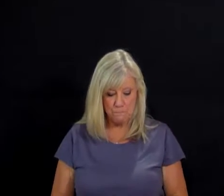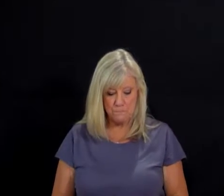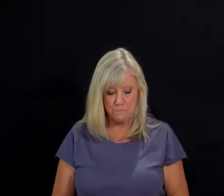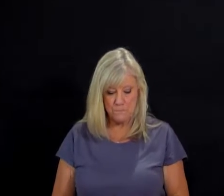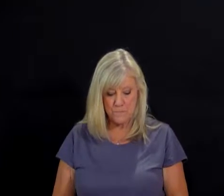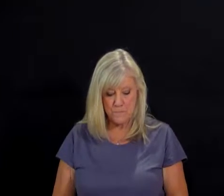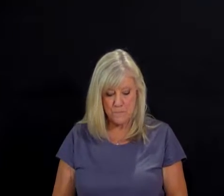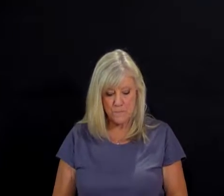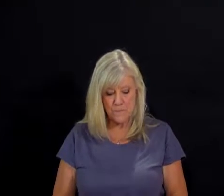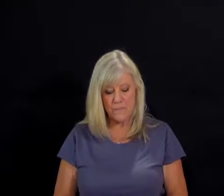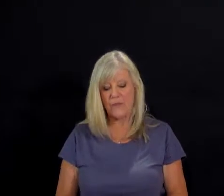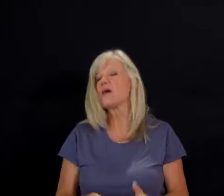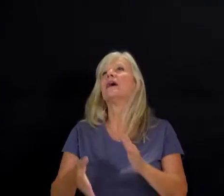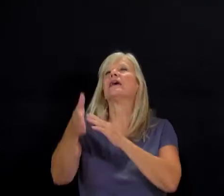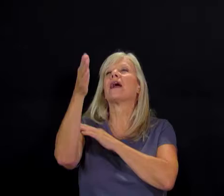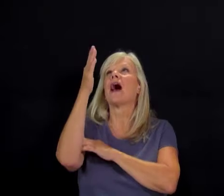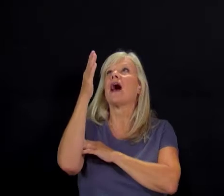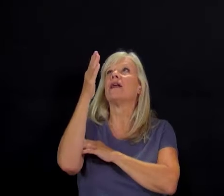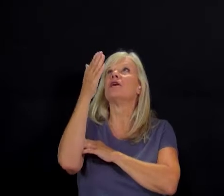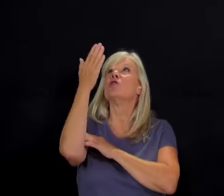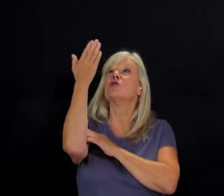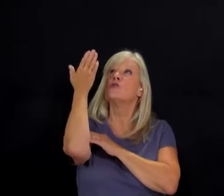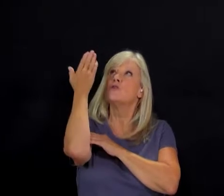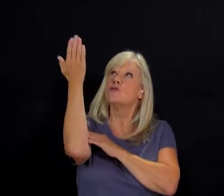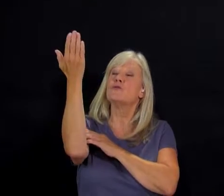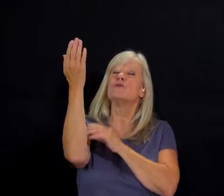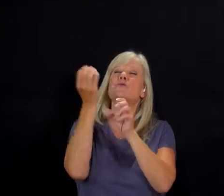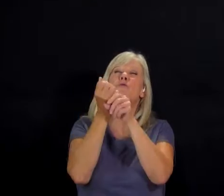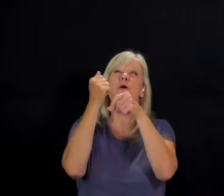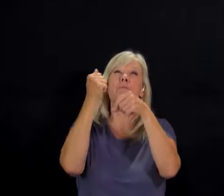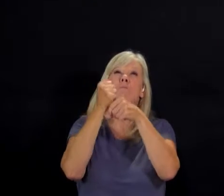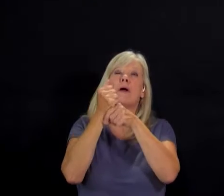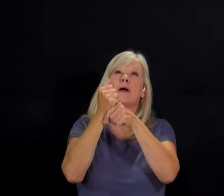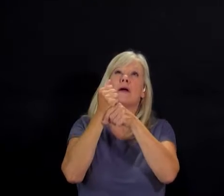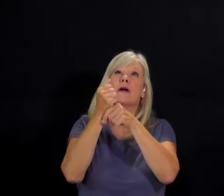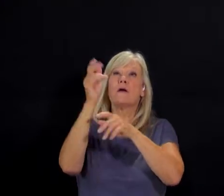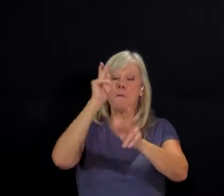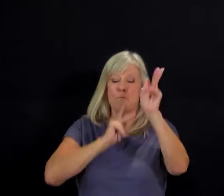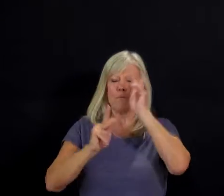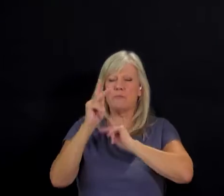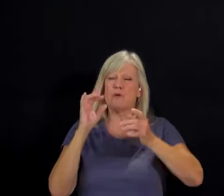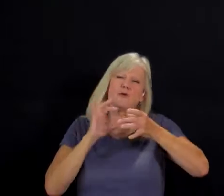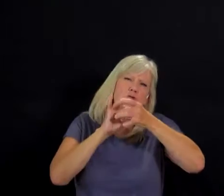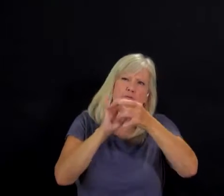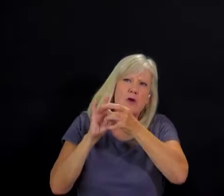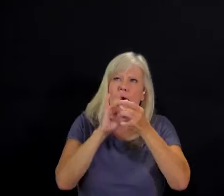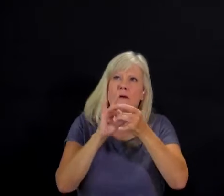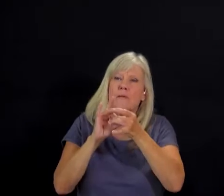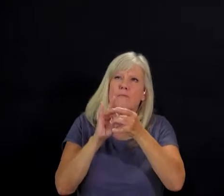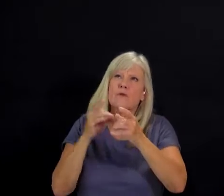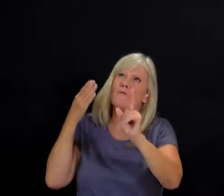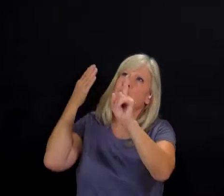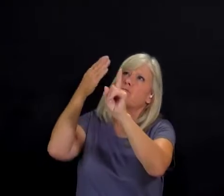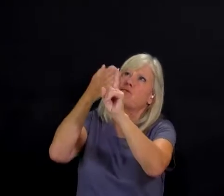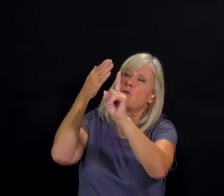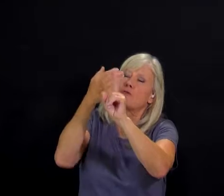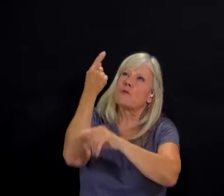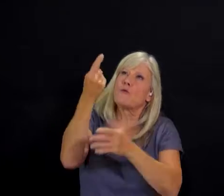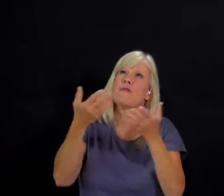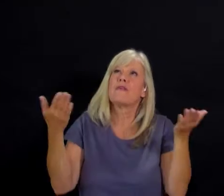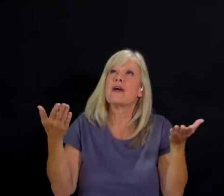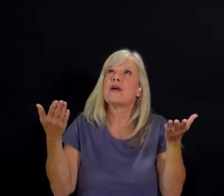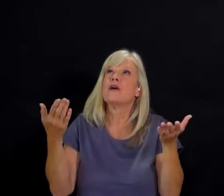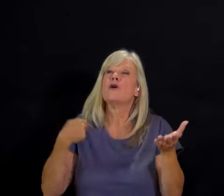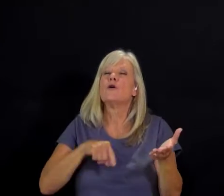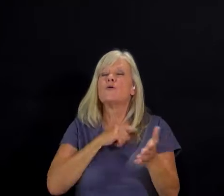O God, who caused the minds of the faithful to unite in a single purpose, grant your people to love what you